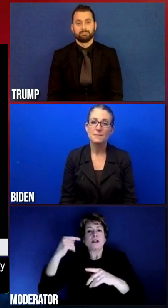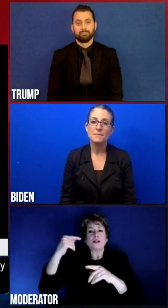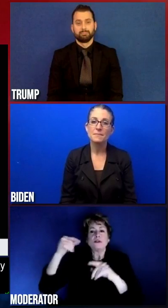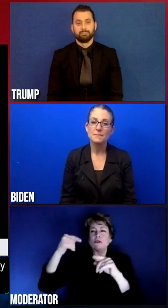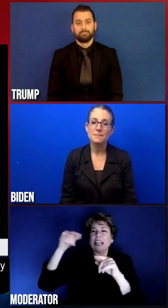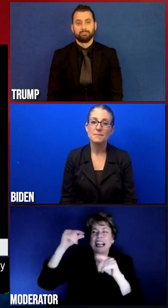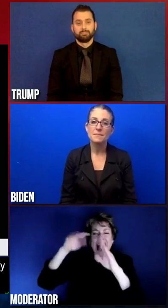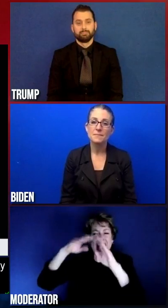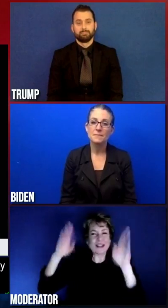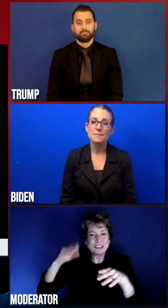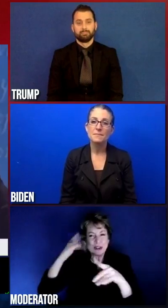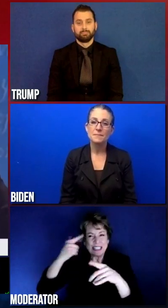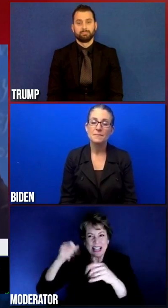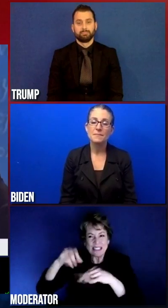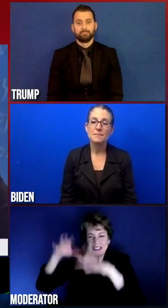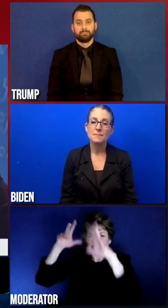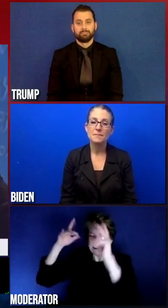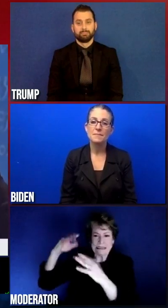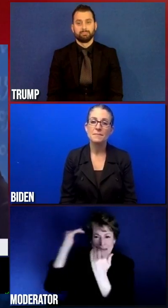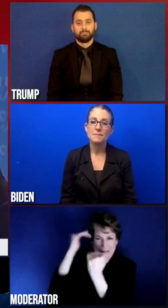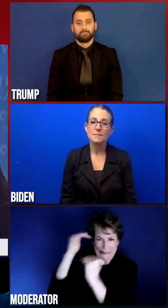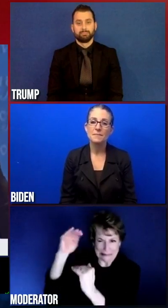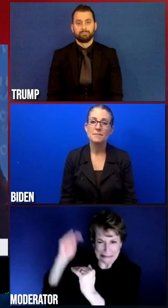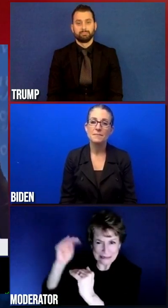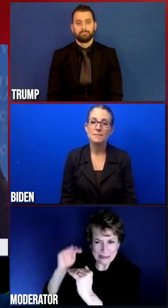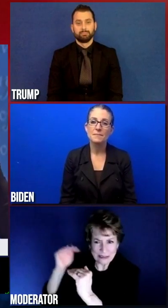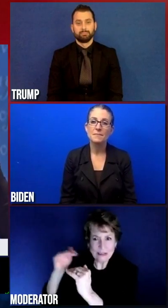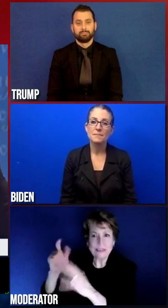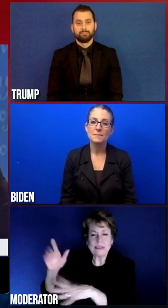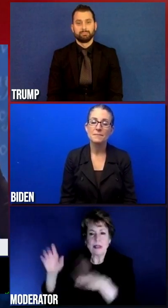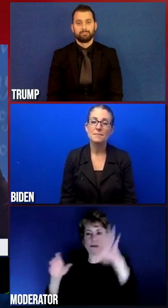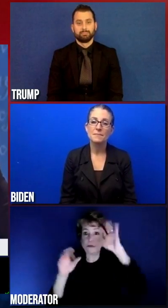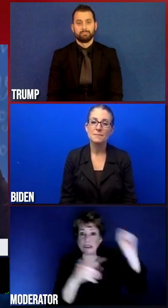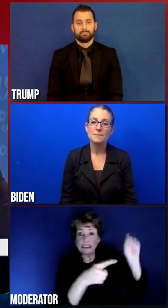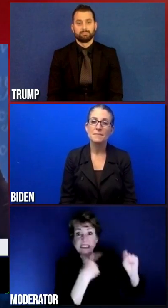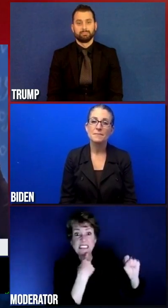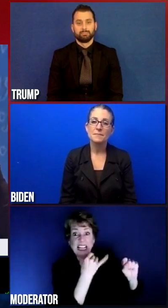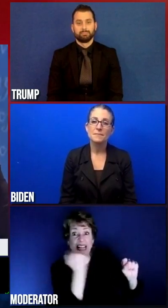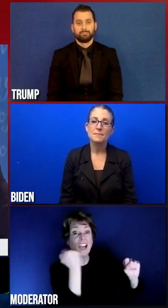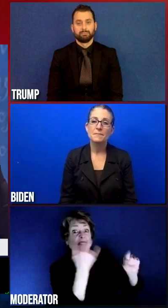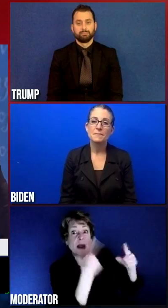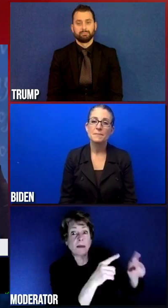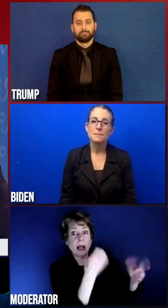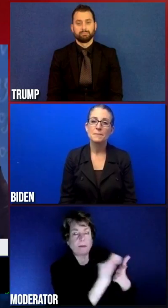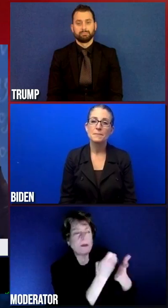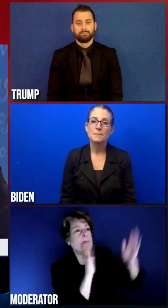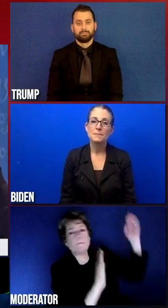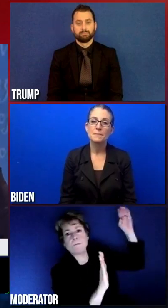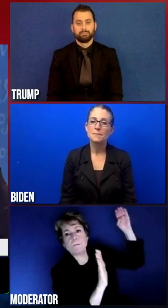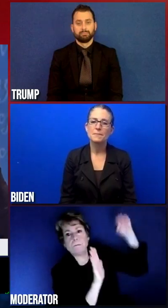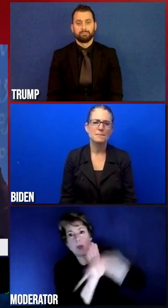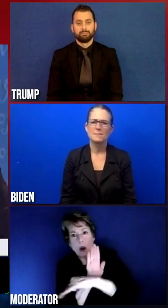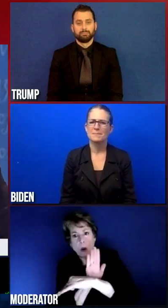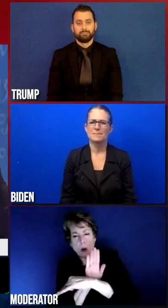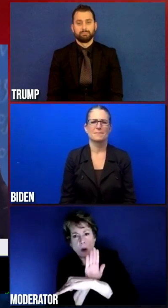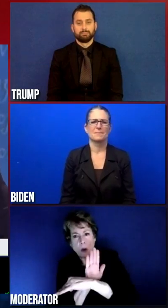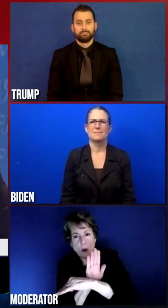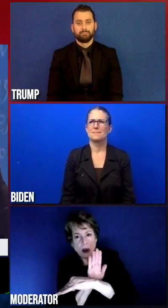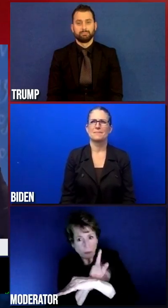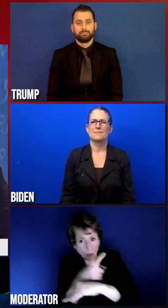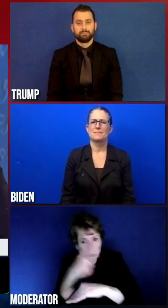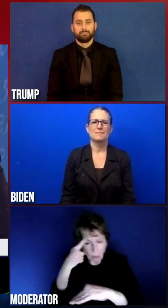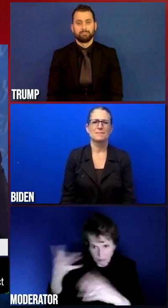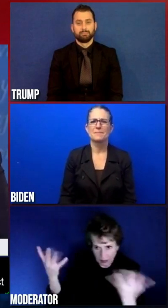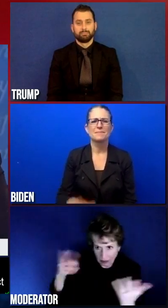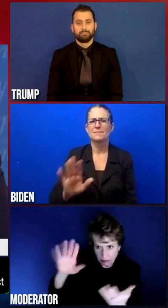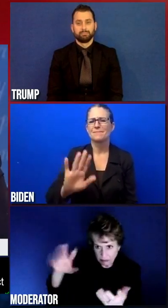would tank the economy and cost millions of jobs. He's absolutely wrong, number one. Number two, if in fact, during our